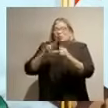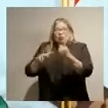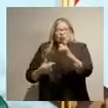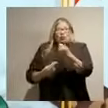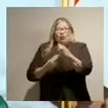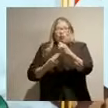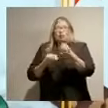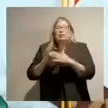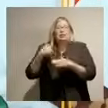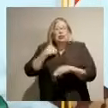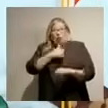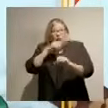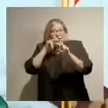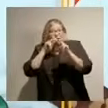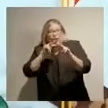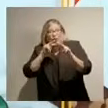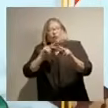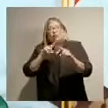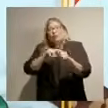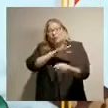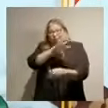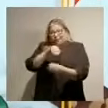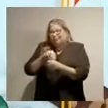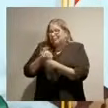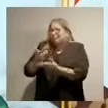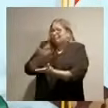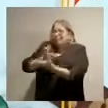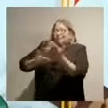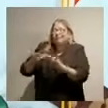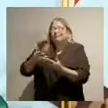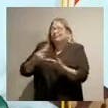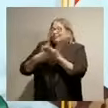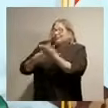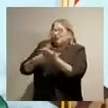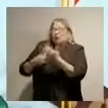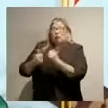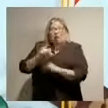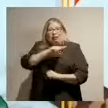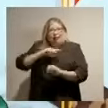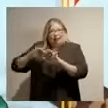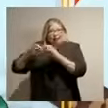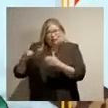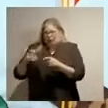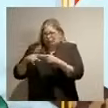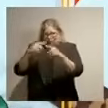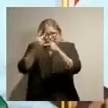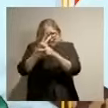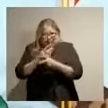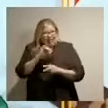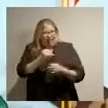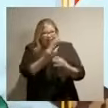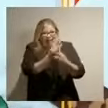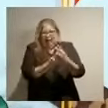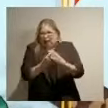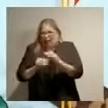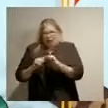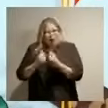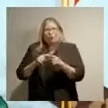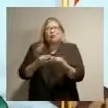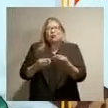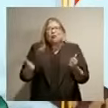we look forward to engaging the legislature constructively to address these gaps, to address the concerns,